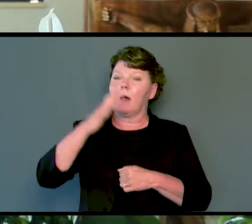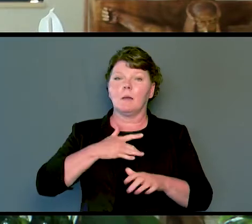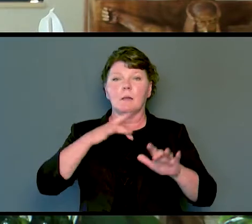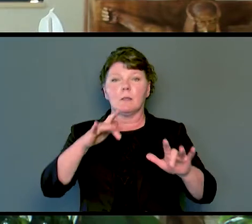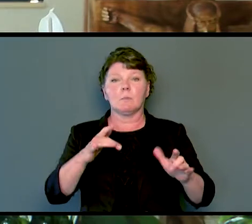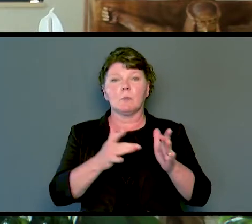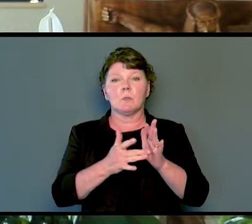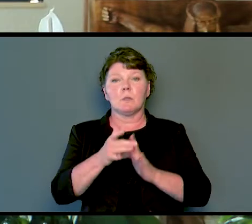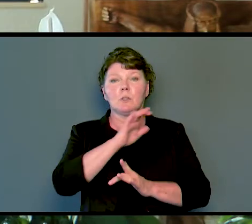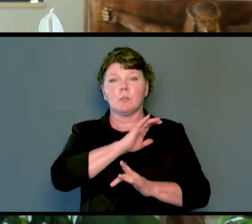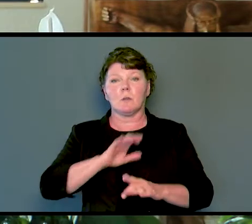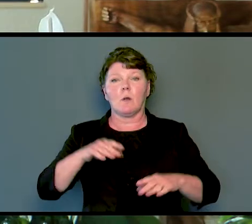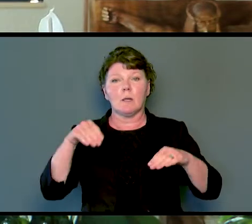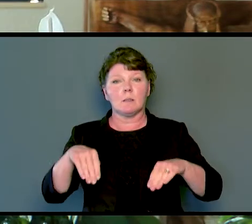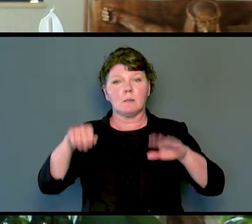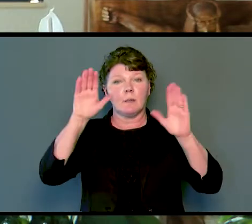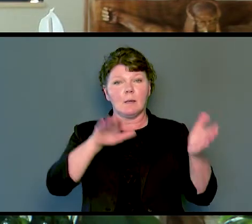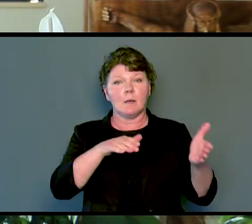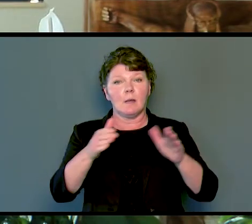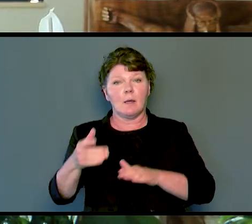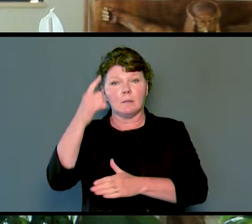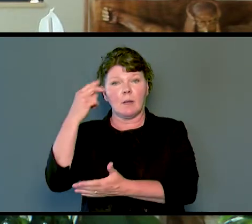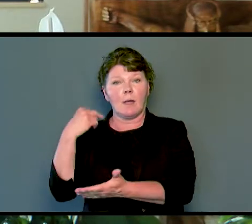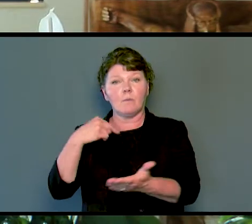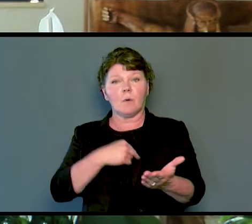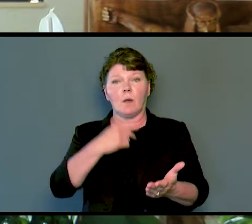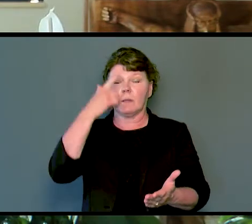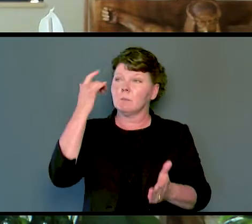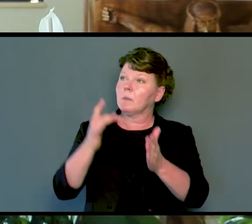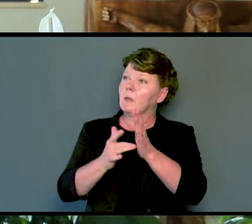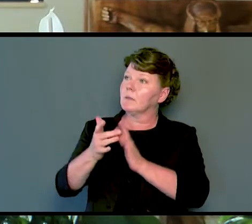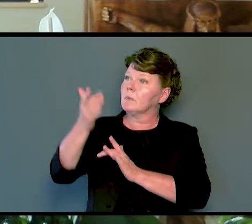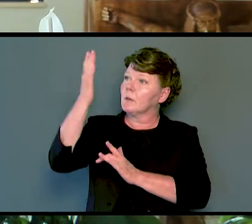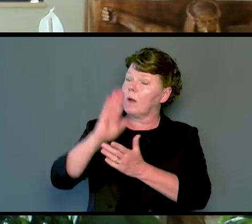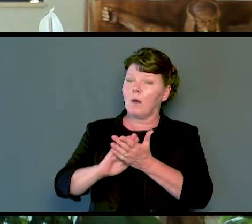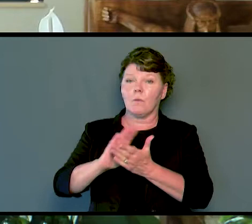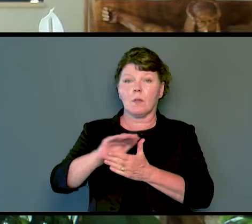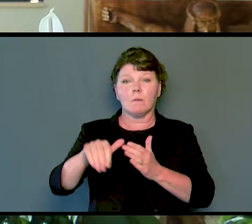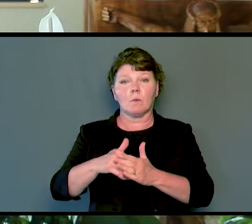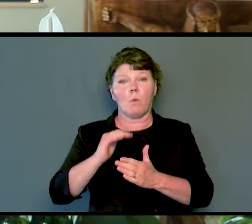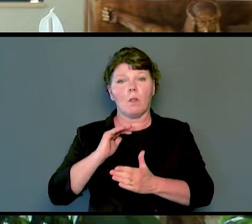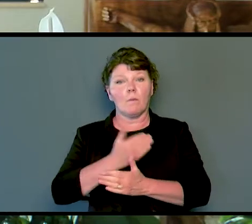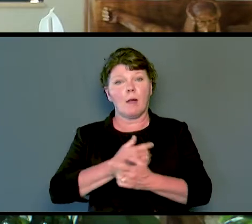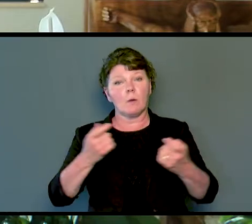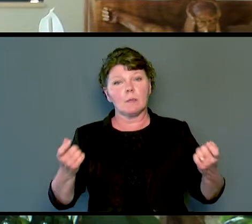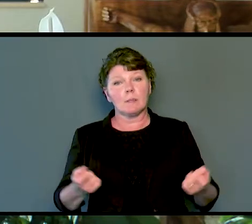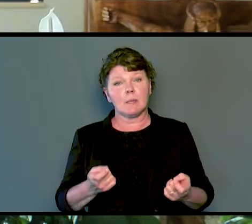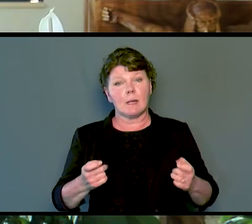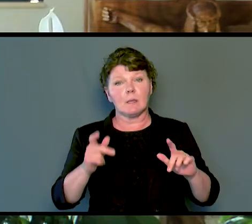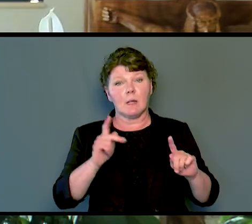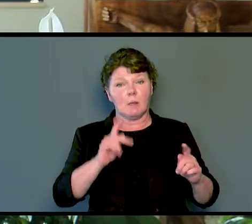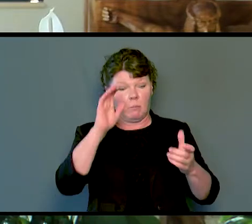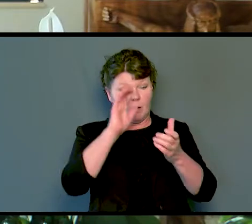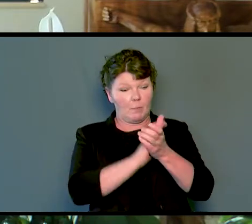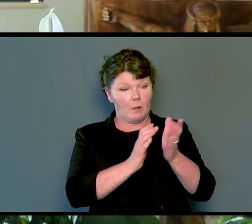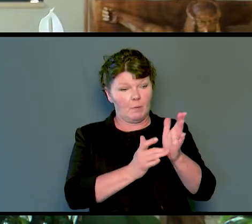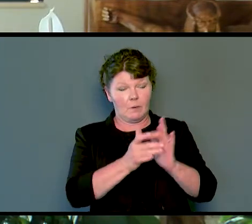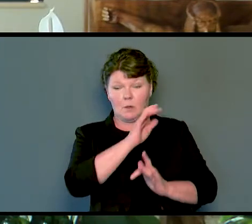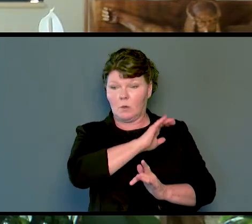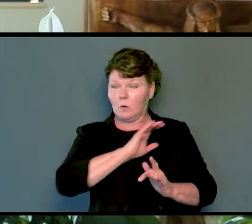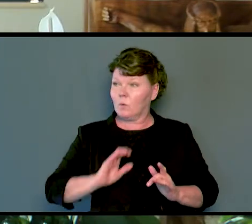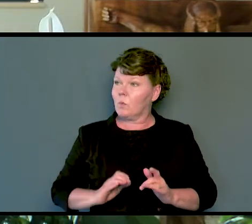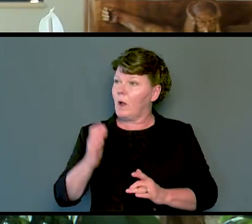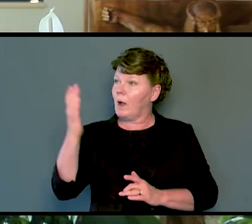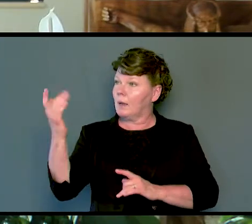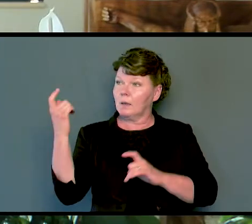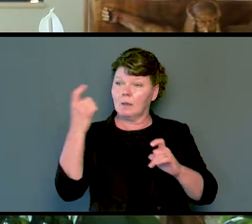God, Jesus Christ was given to die for us, and for his sake, God forgives us all our sins. To those who believe in Jesus